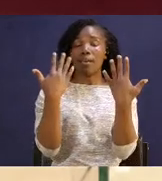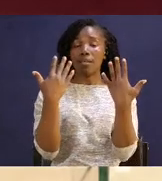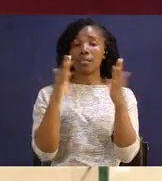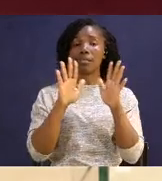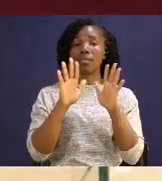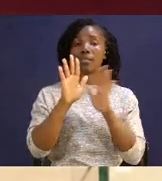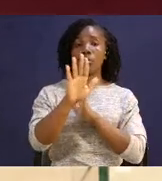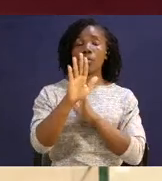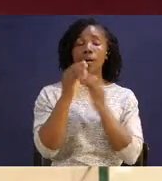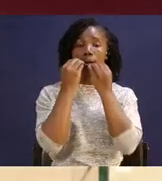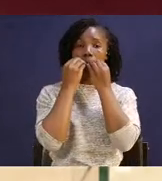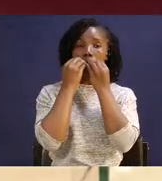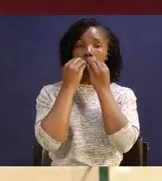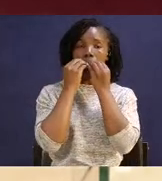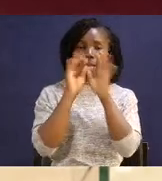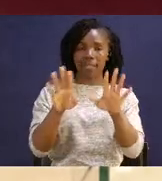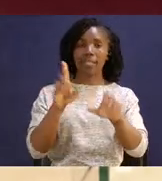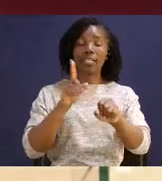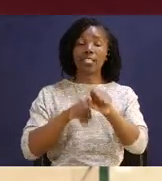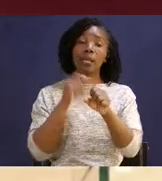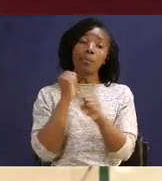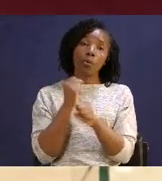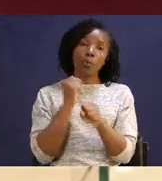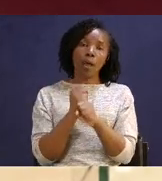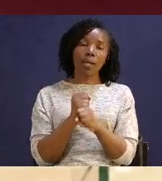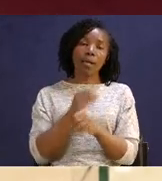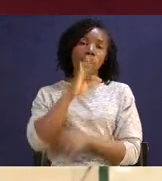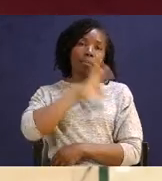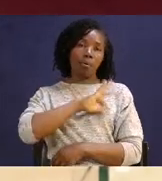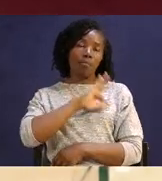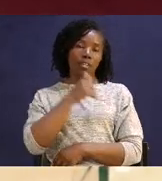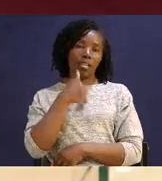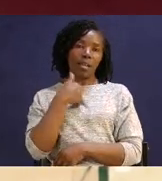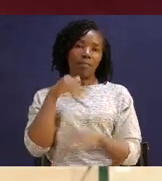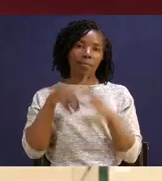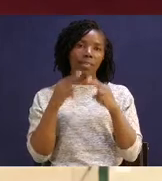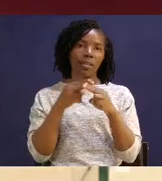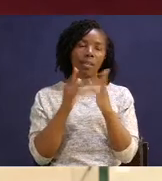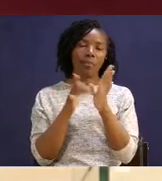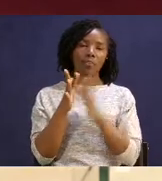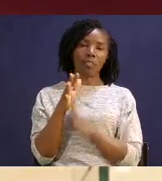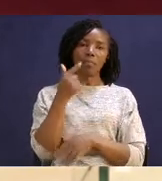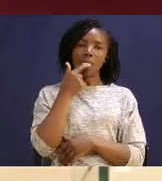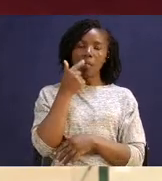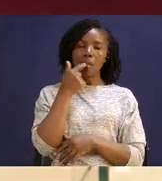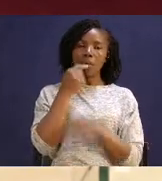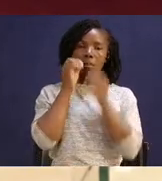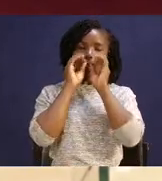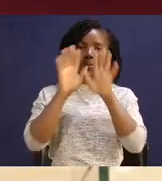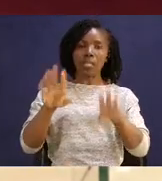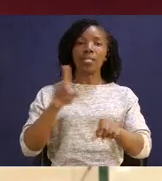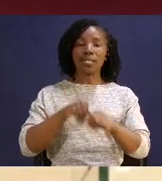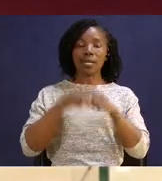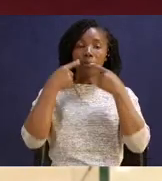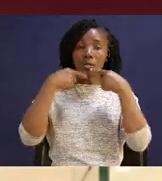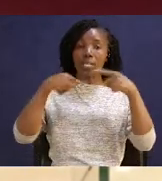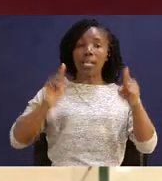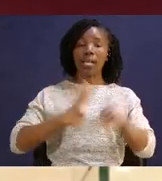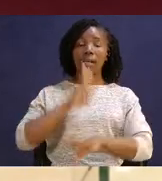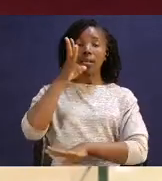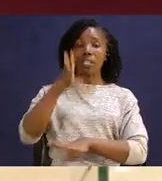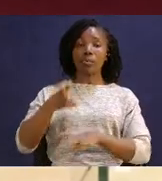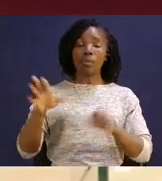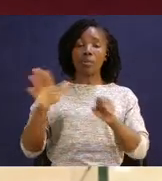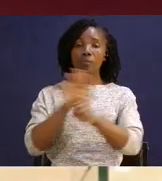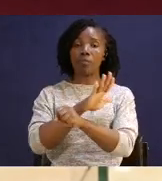walk. They will bring profit in the name of Jesus. Your mouth is blessed as you decree and declare it shall come to pass.